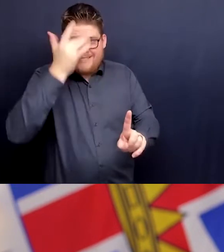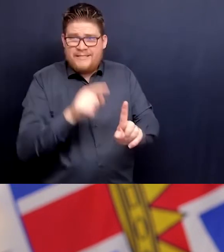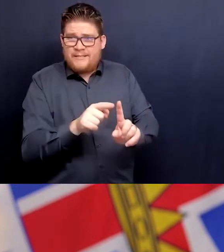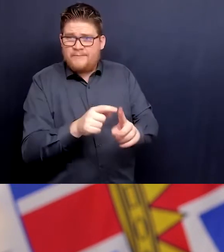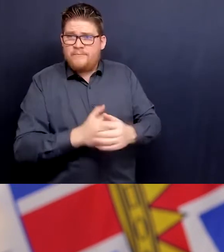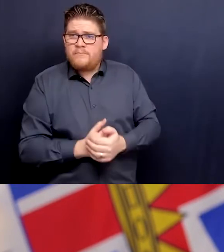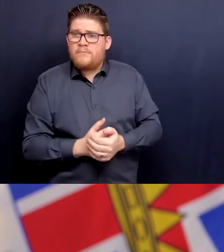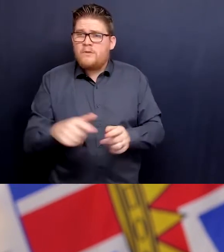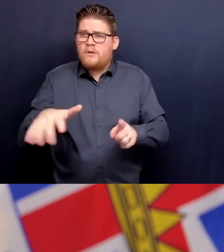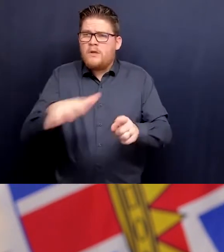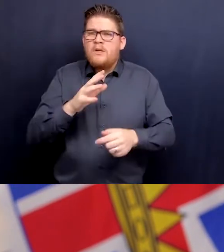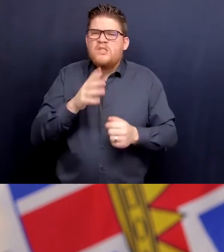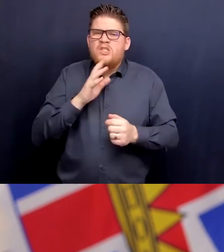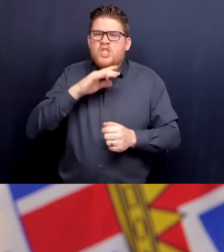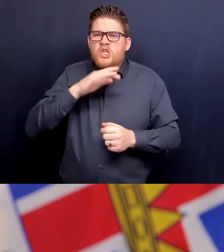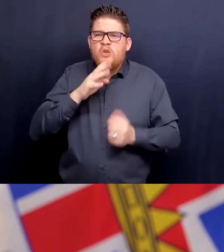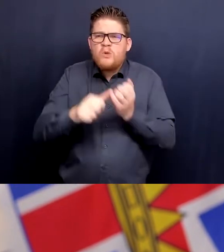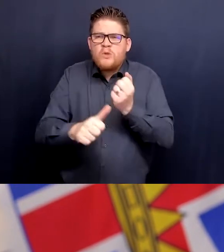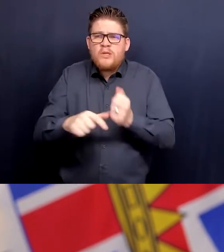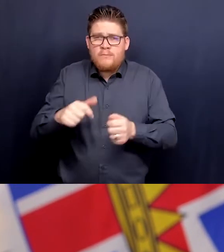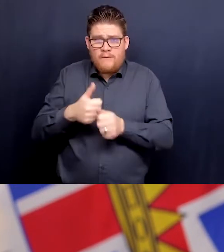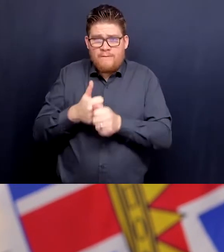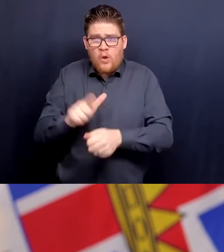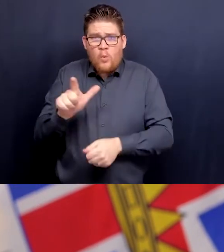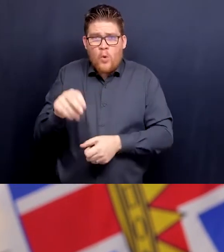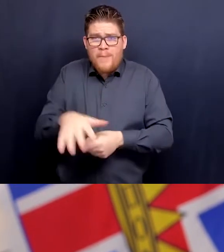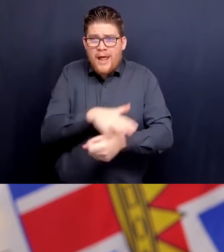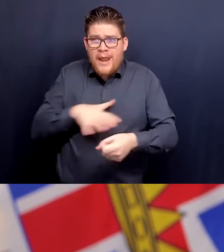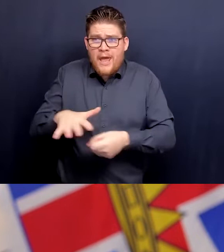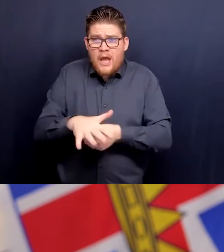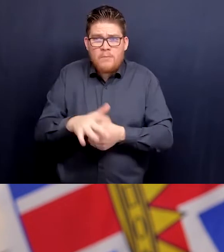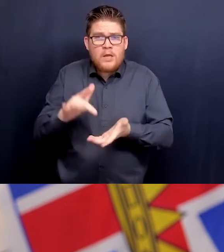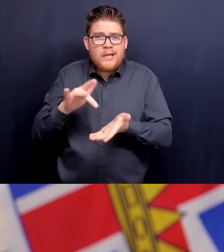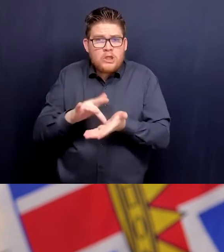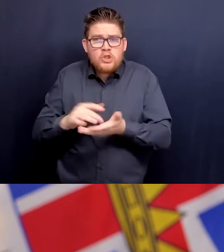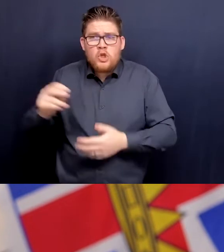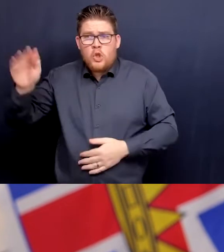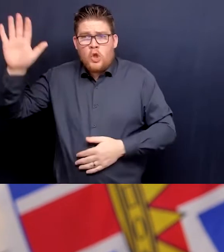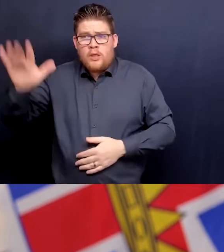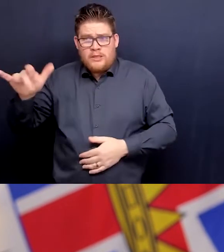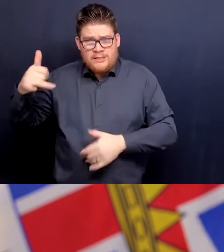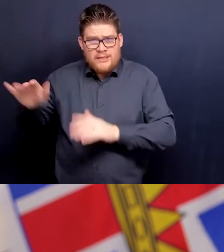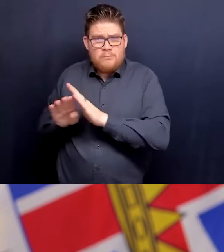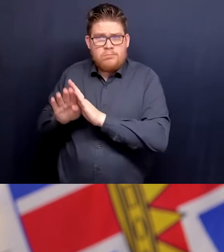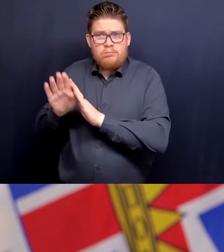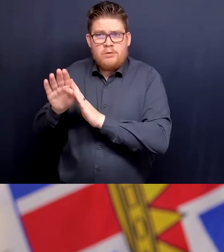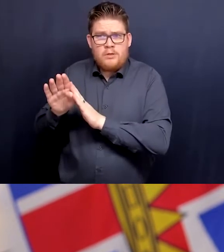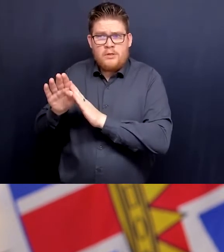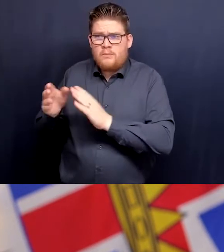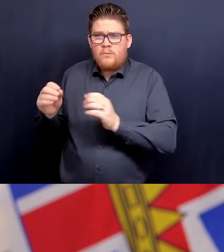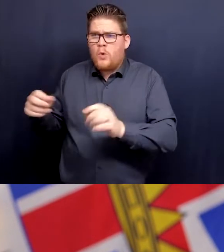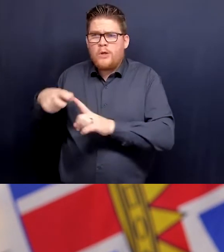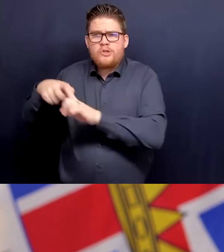interior and northern health, cases remain to be raging. So, wondering then, we're not going to